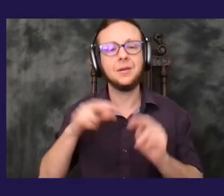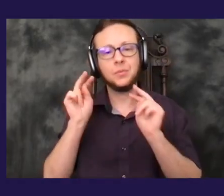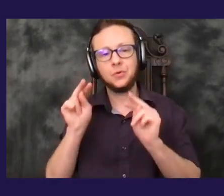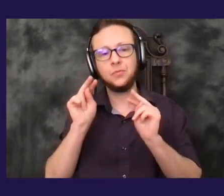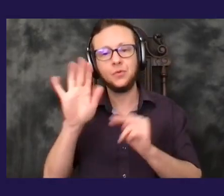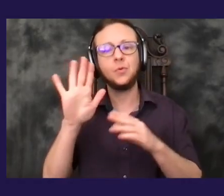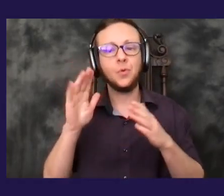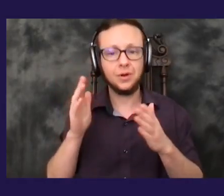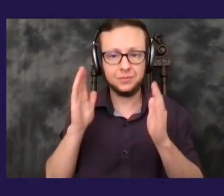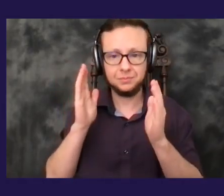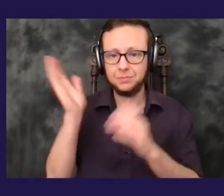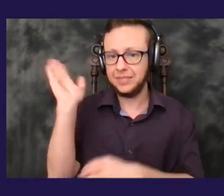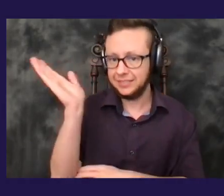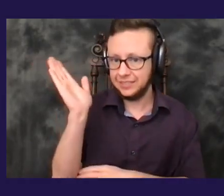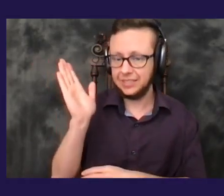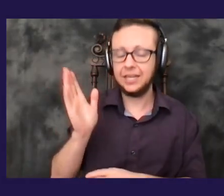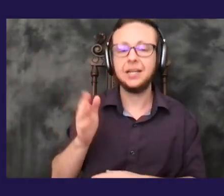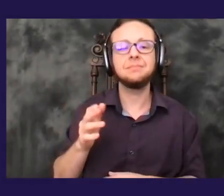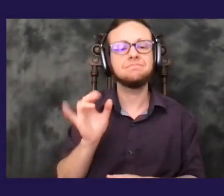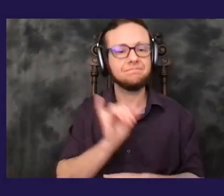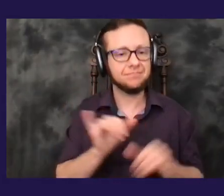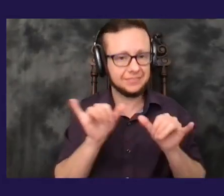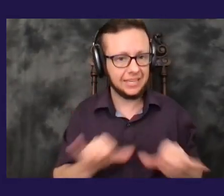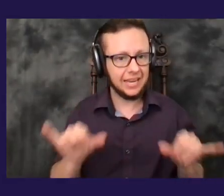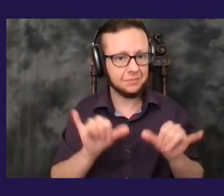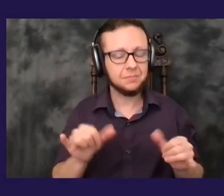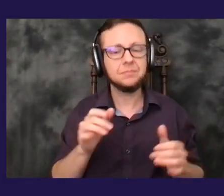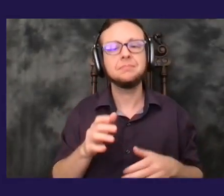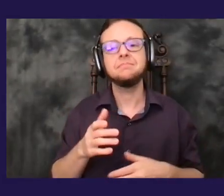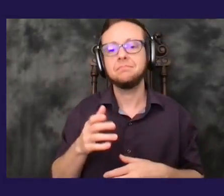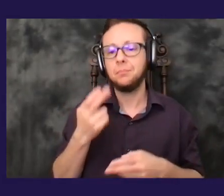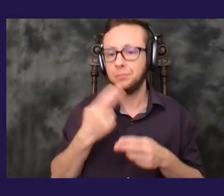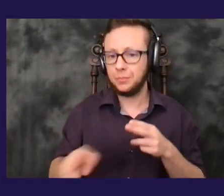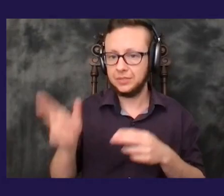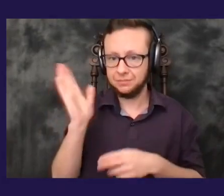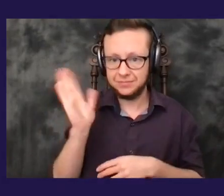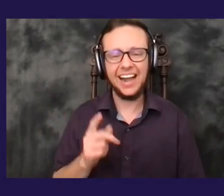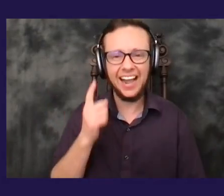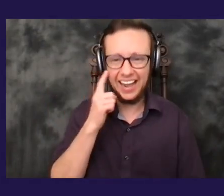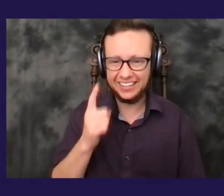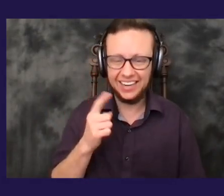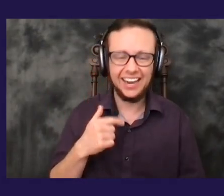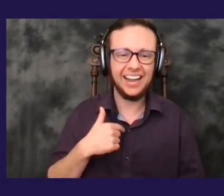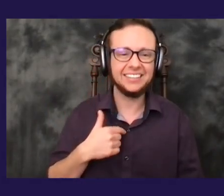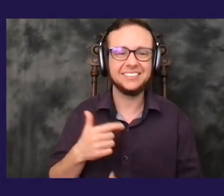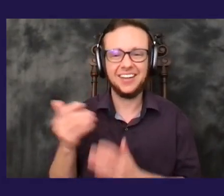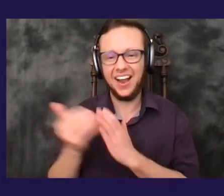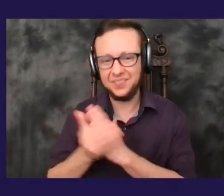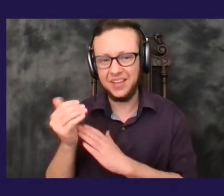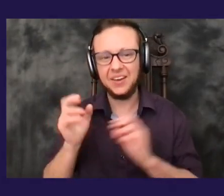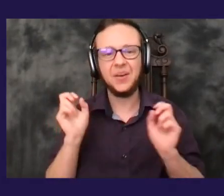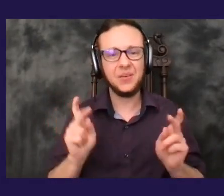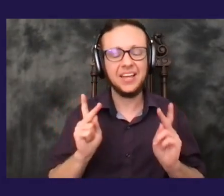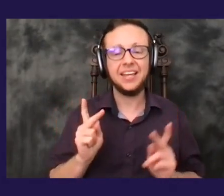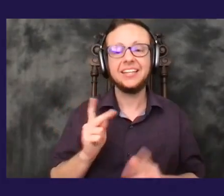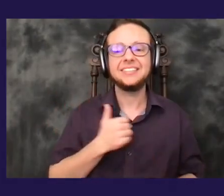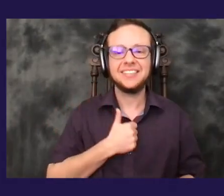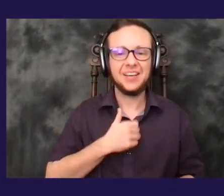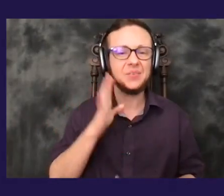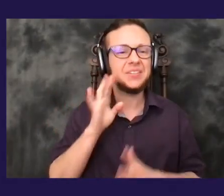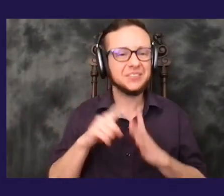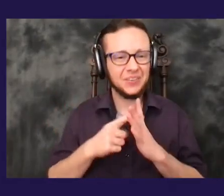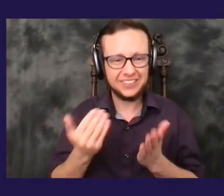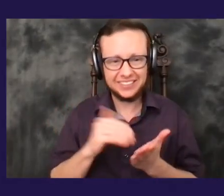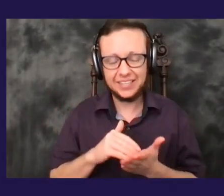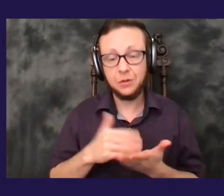routine is the same, brief presentation. Please open the floor. So yes, let me start again. Please accept my